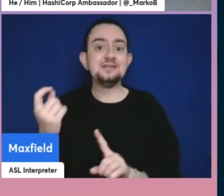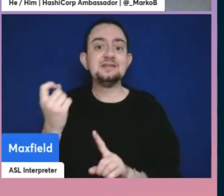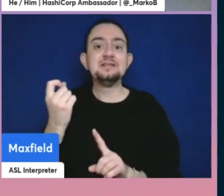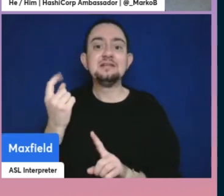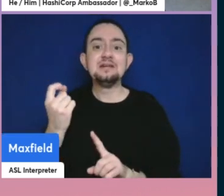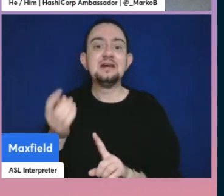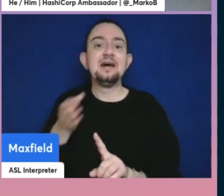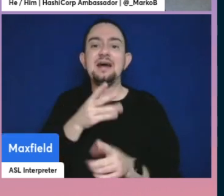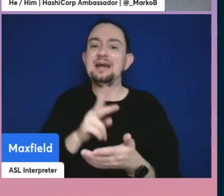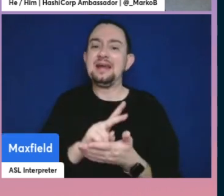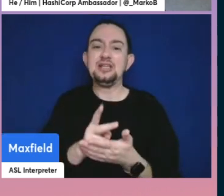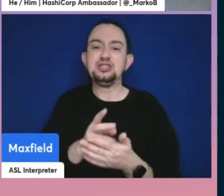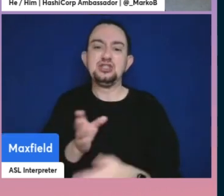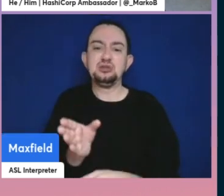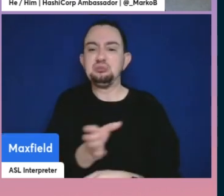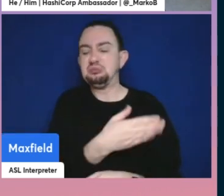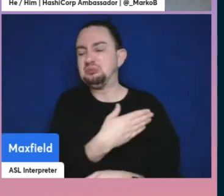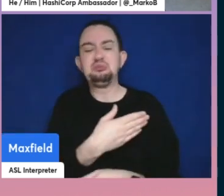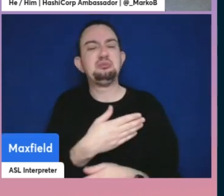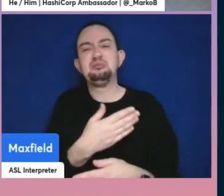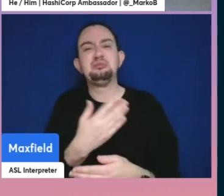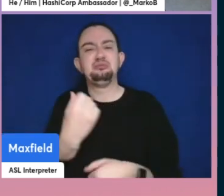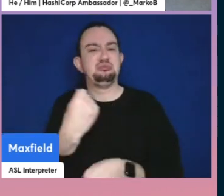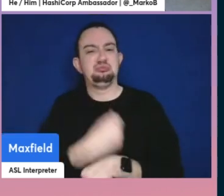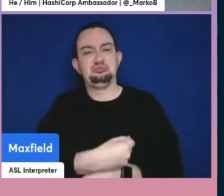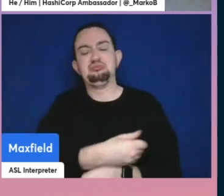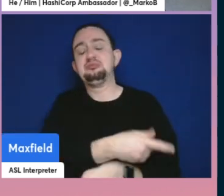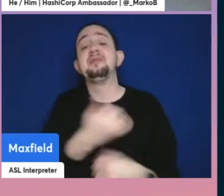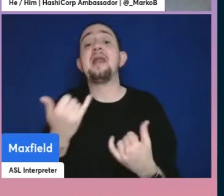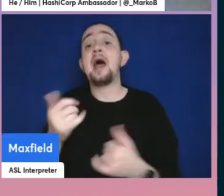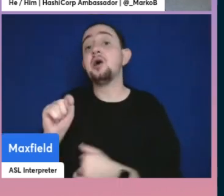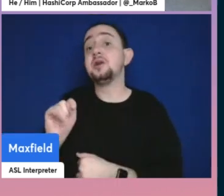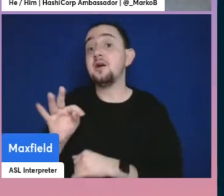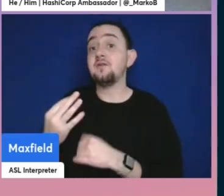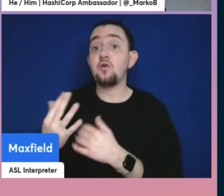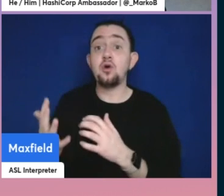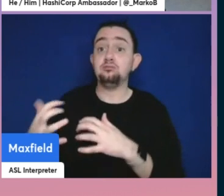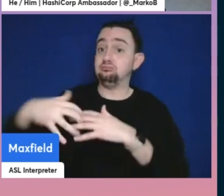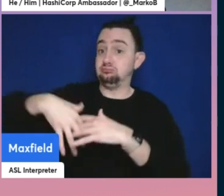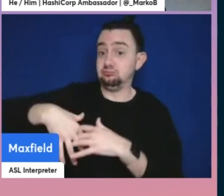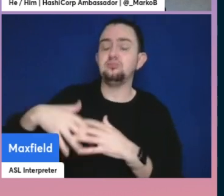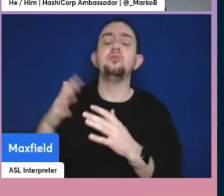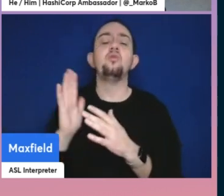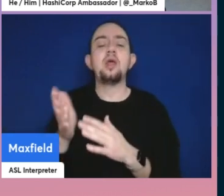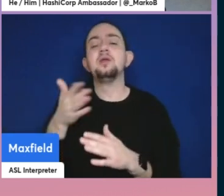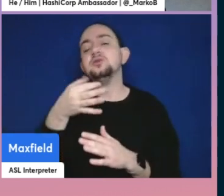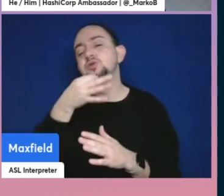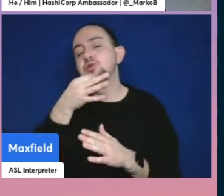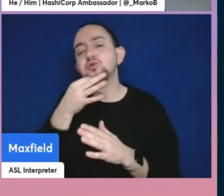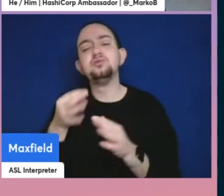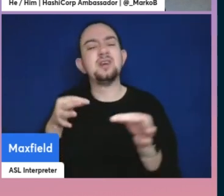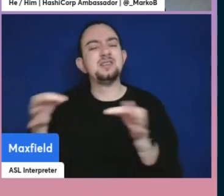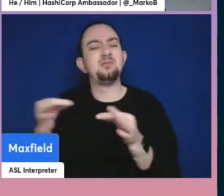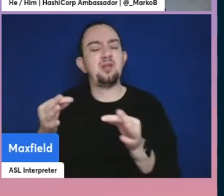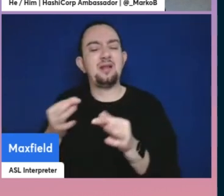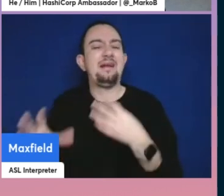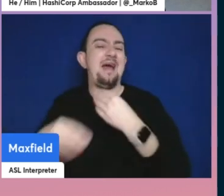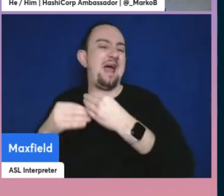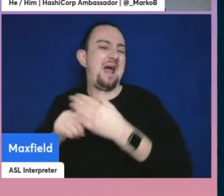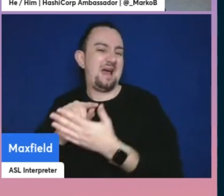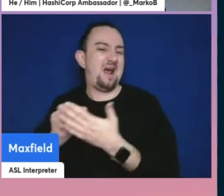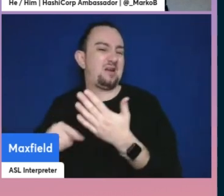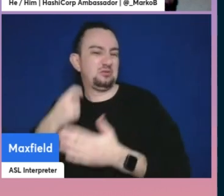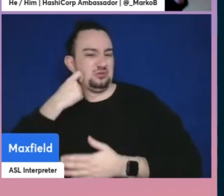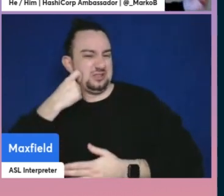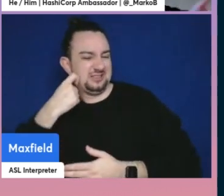deprecated in favor of features that are actually part of Terraform now, which we will talk just in a bit. And, in terms of other tooling, there